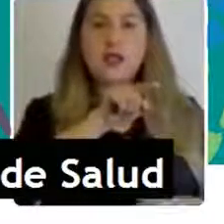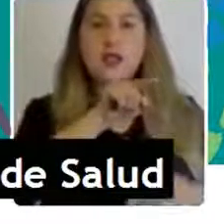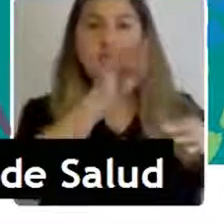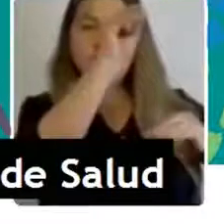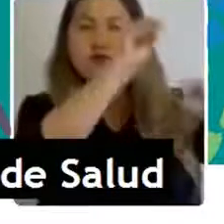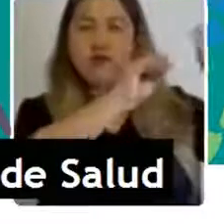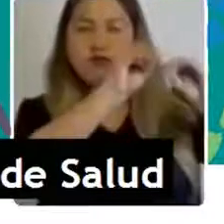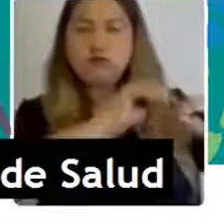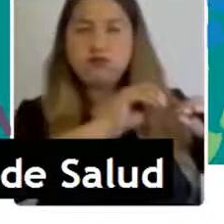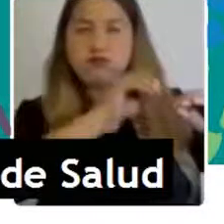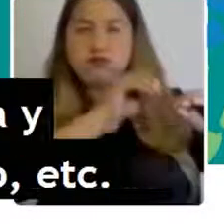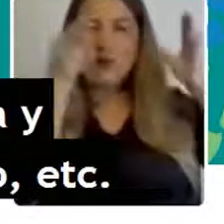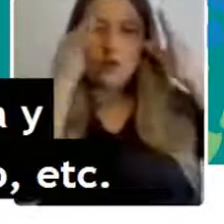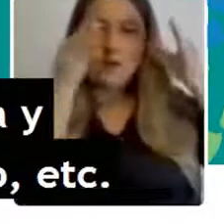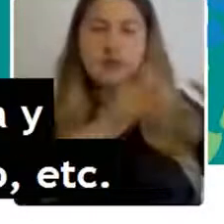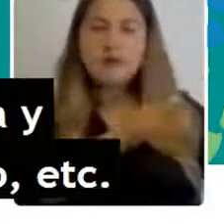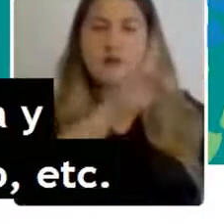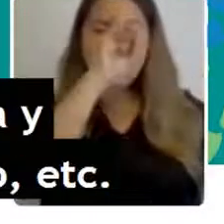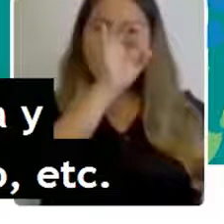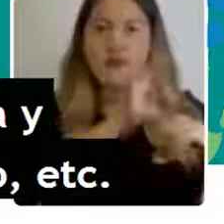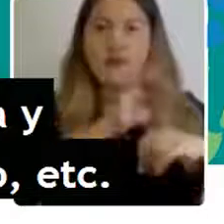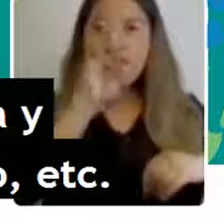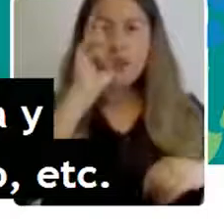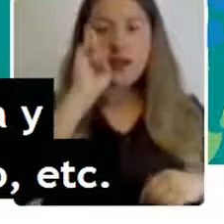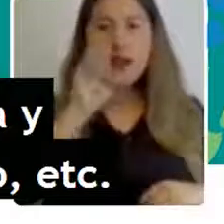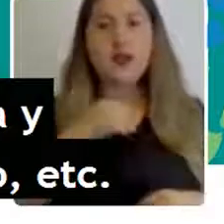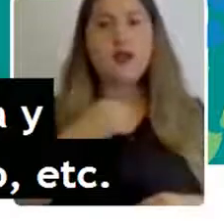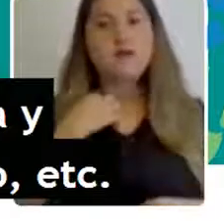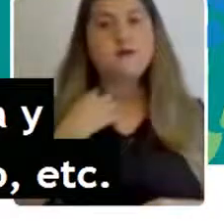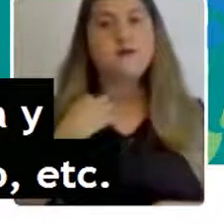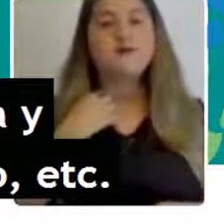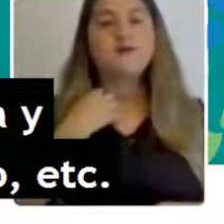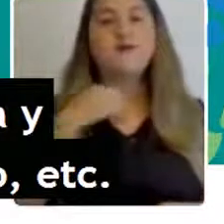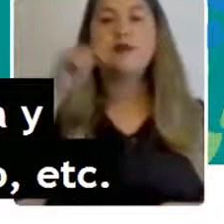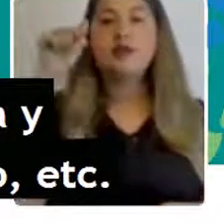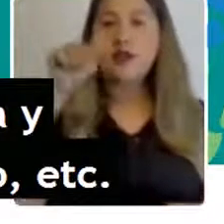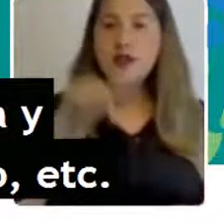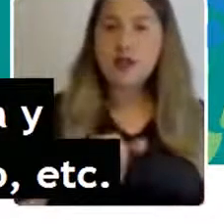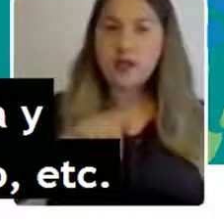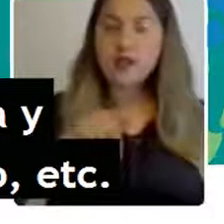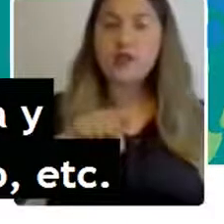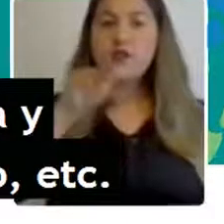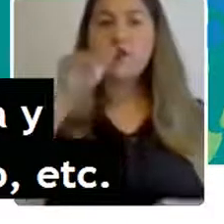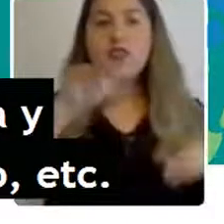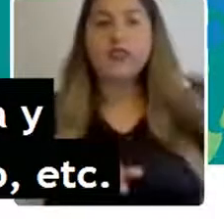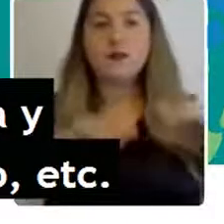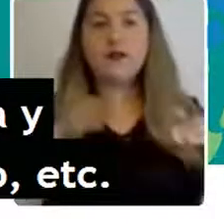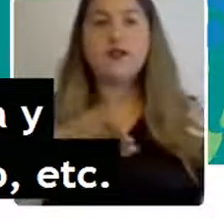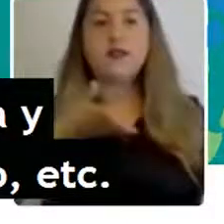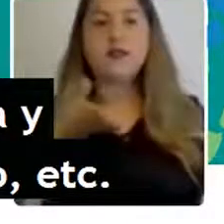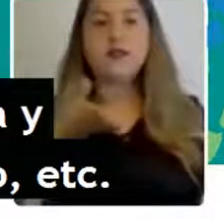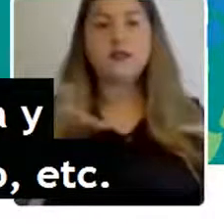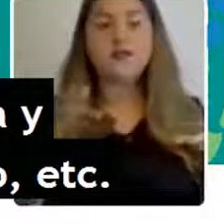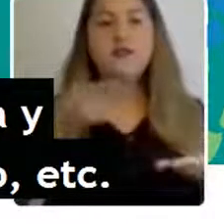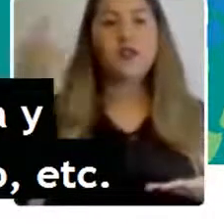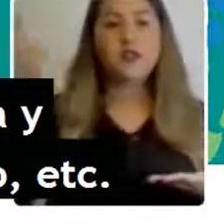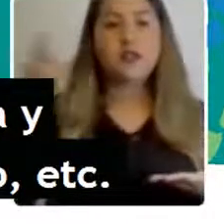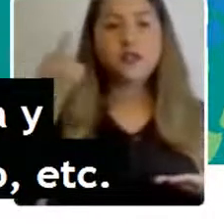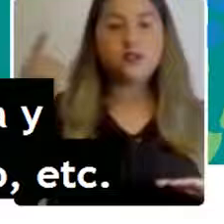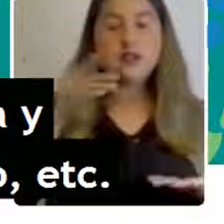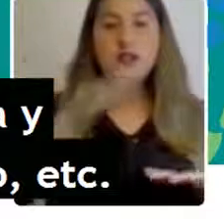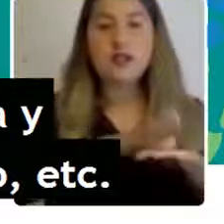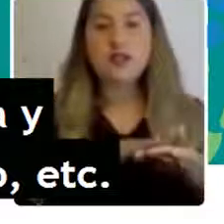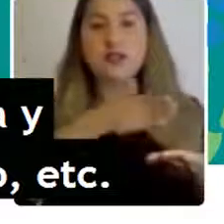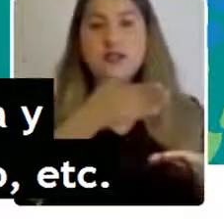National Health Service, and it's very, very important. Still now it's in place, and we are empowering,